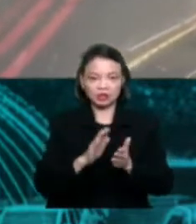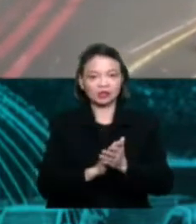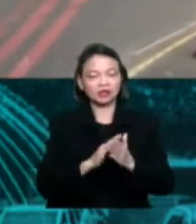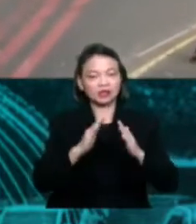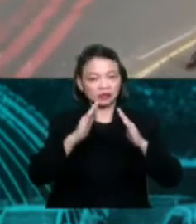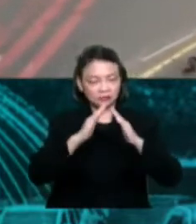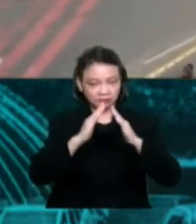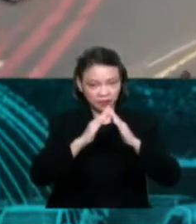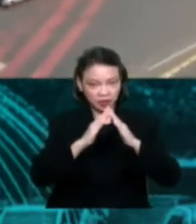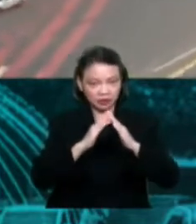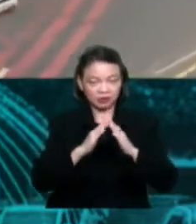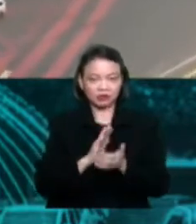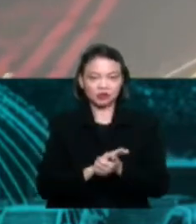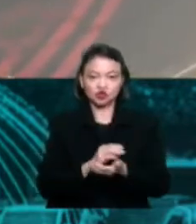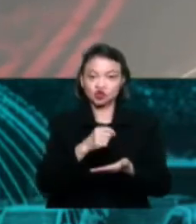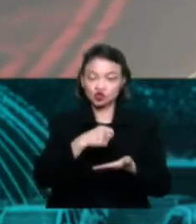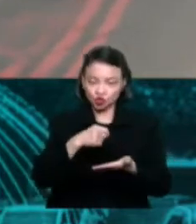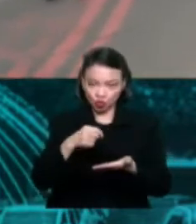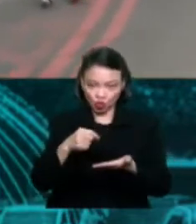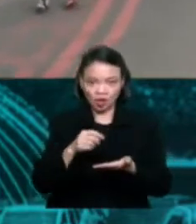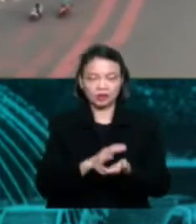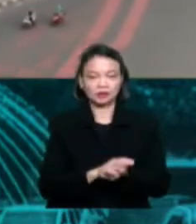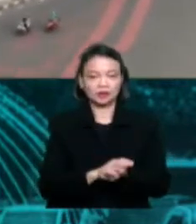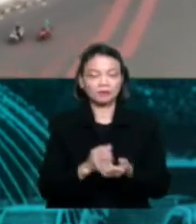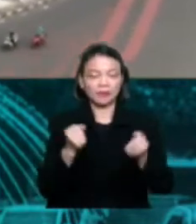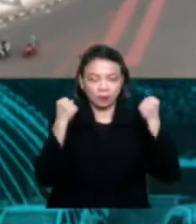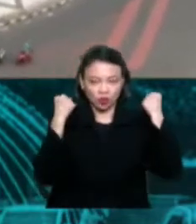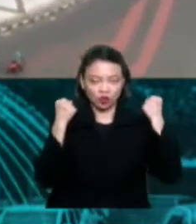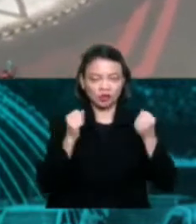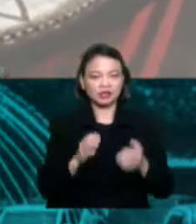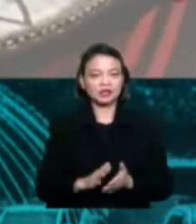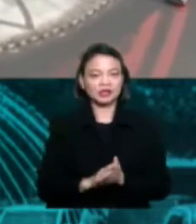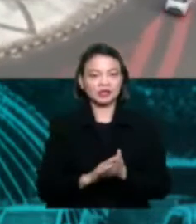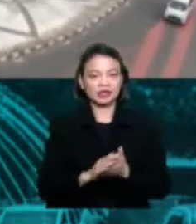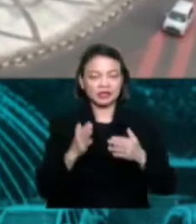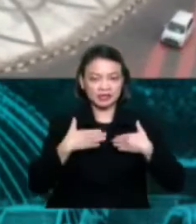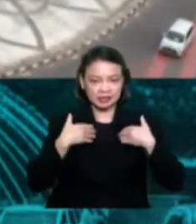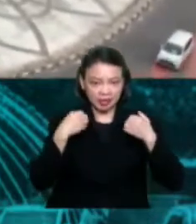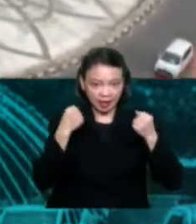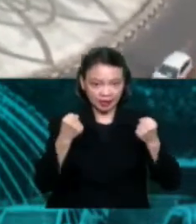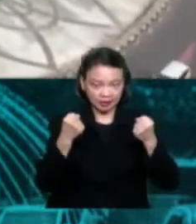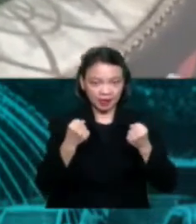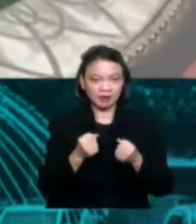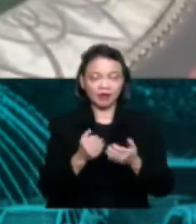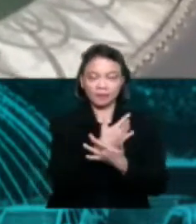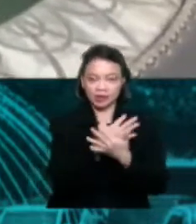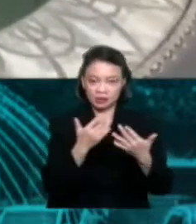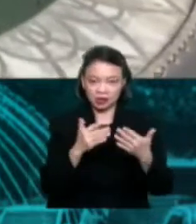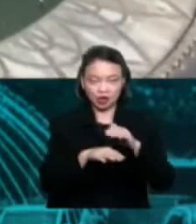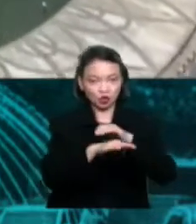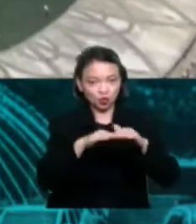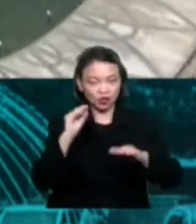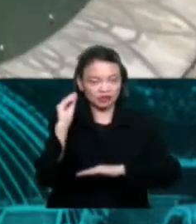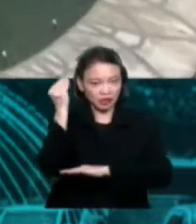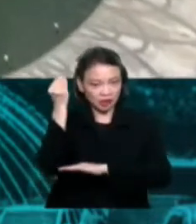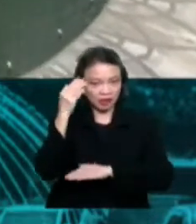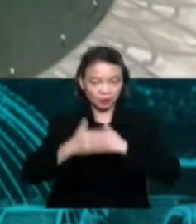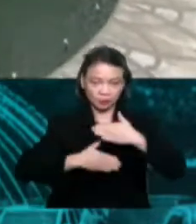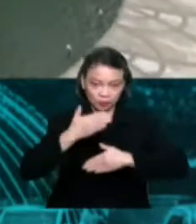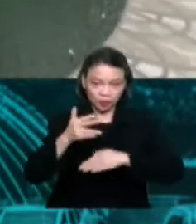health system in Jakarta, we will continue the strategic project that has been done in